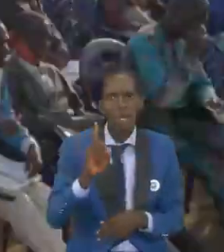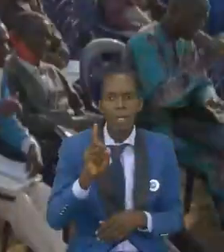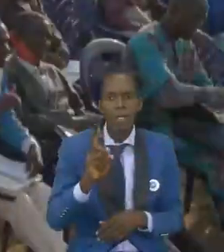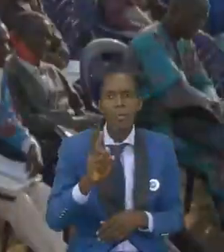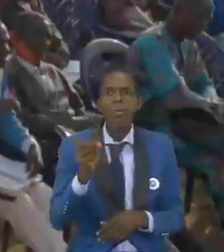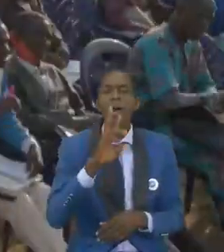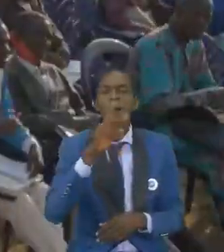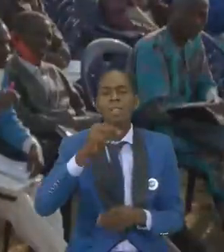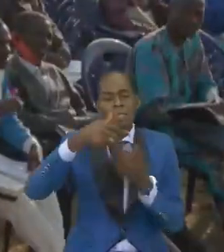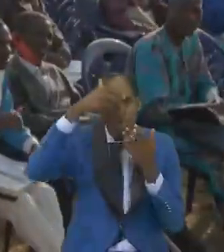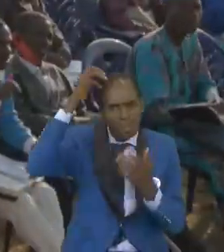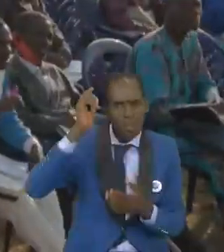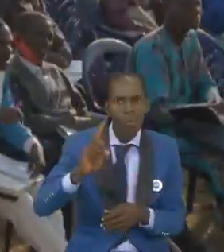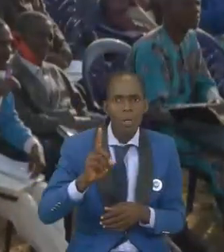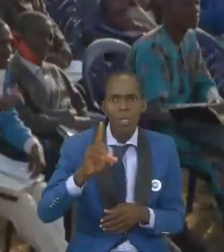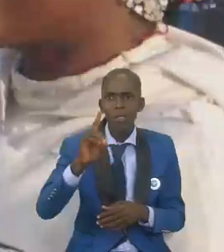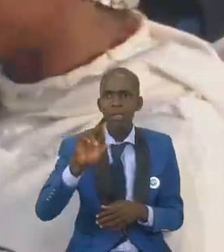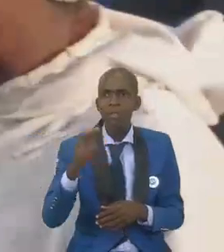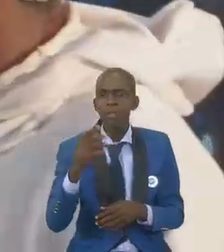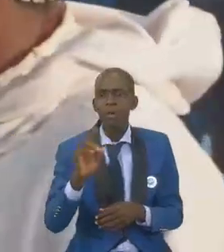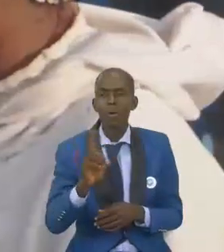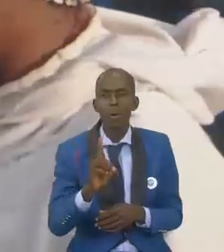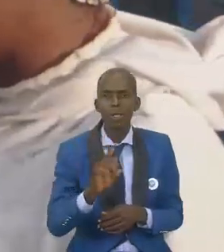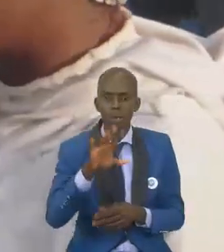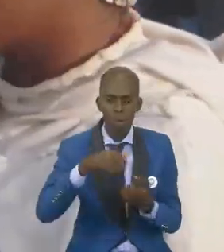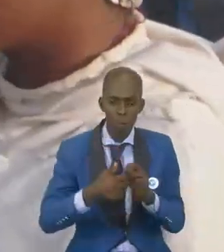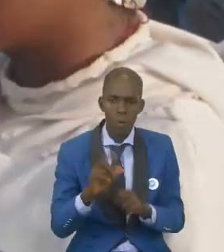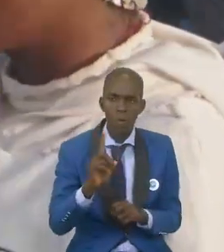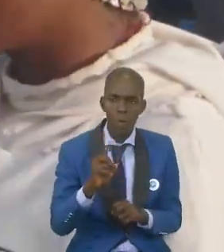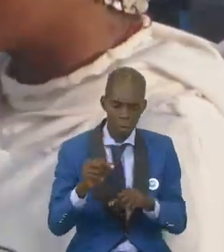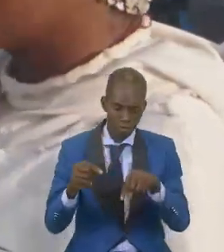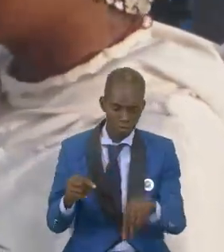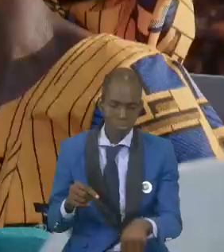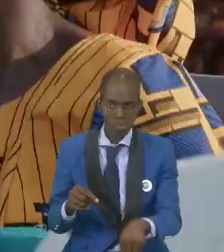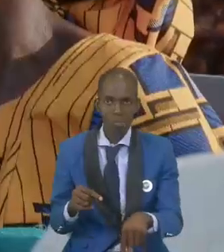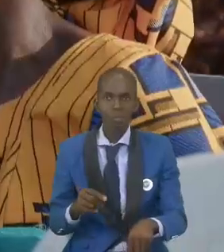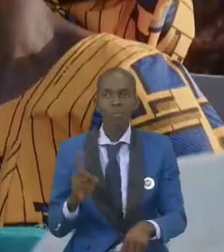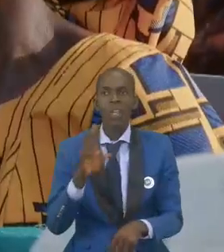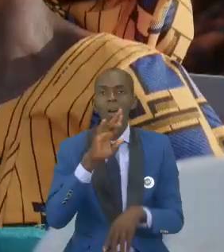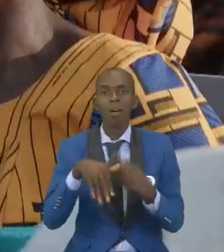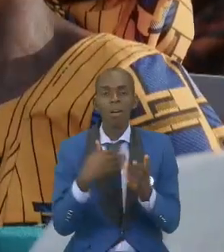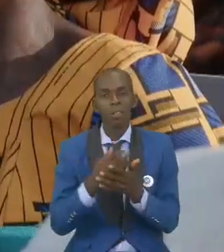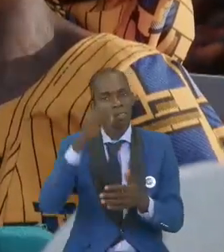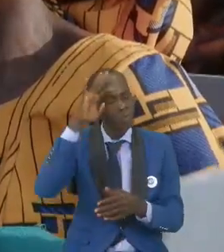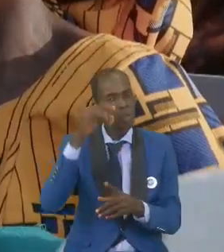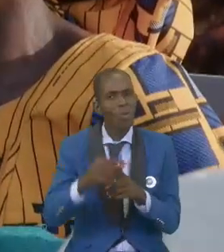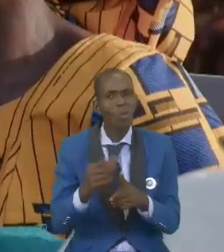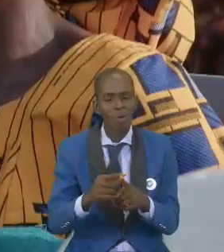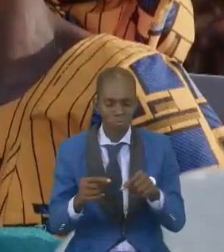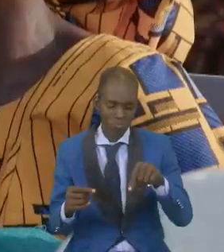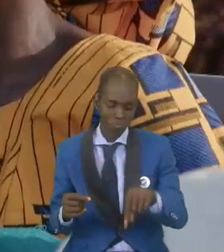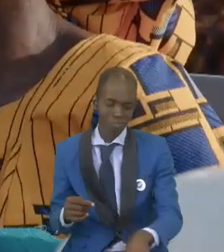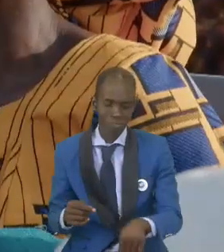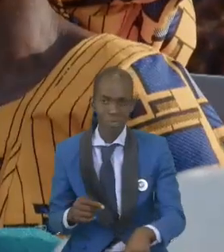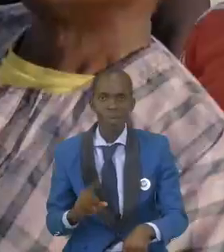sicknesses? Where are the problems? Where are their incantations? Where is the power